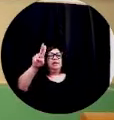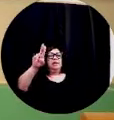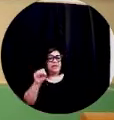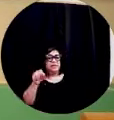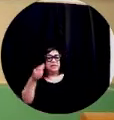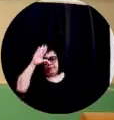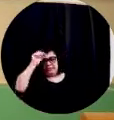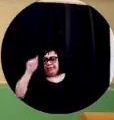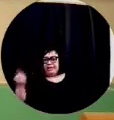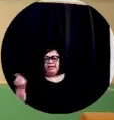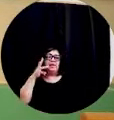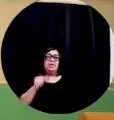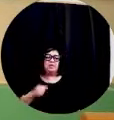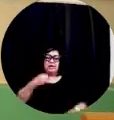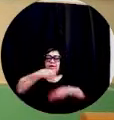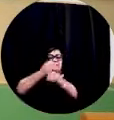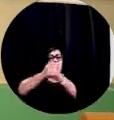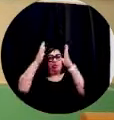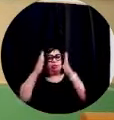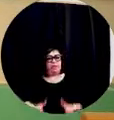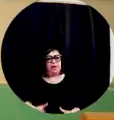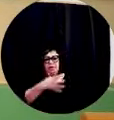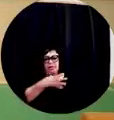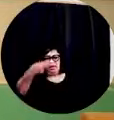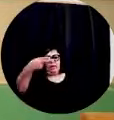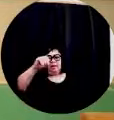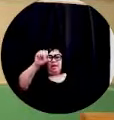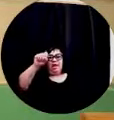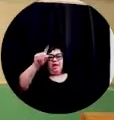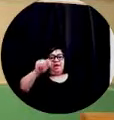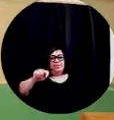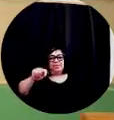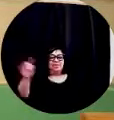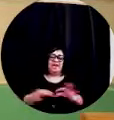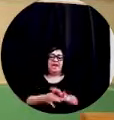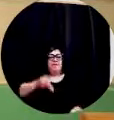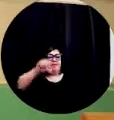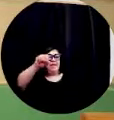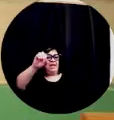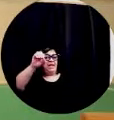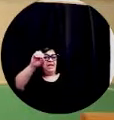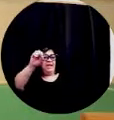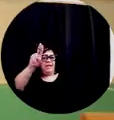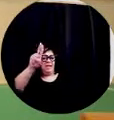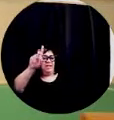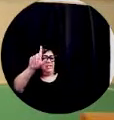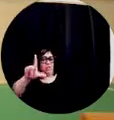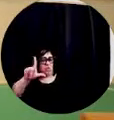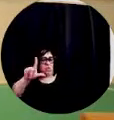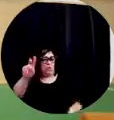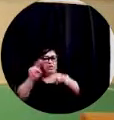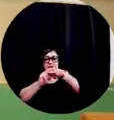a creator and the host of Soul Train. Yeah, Soul